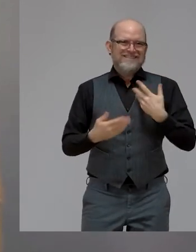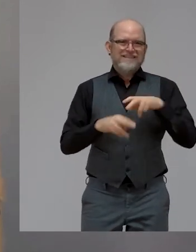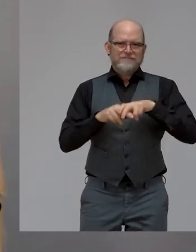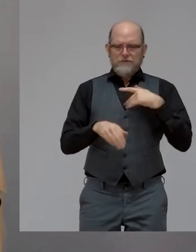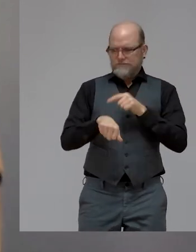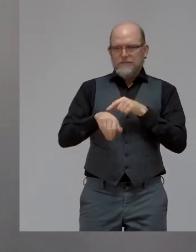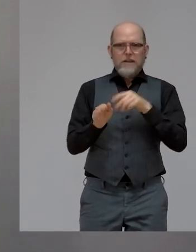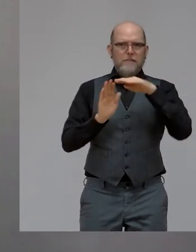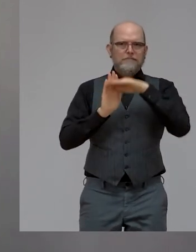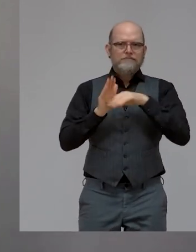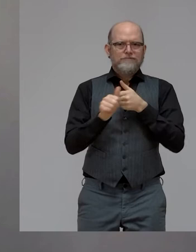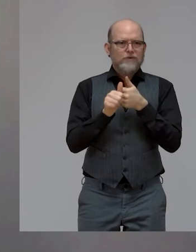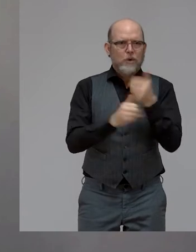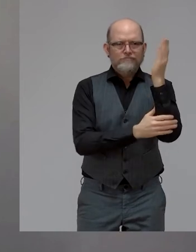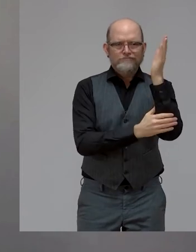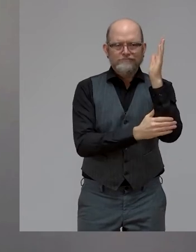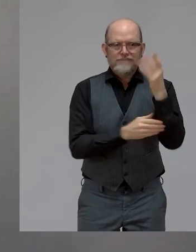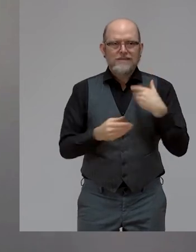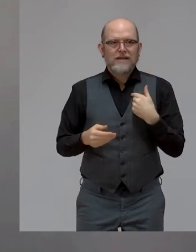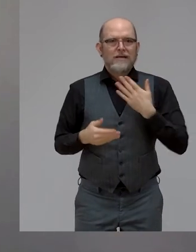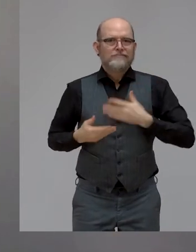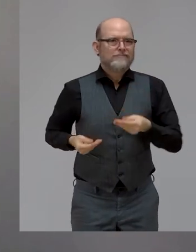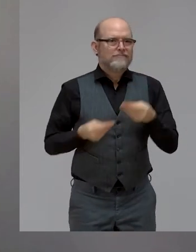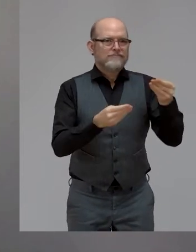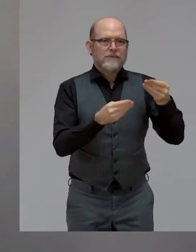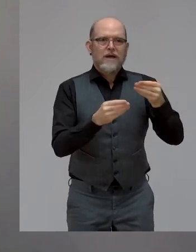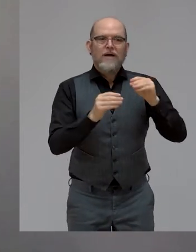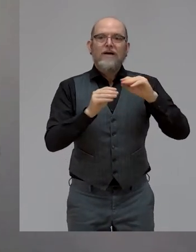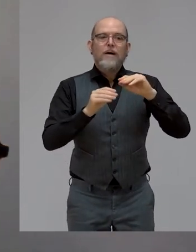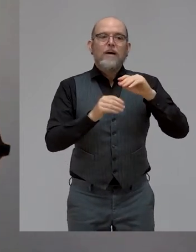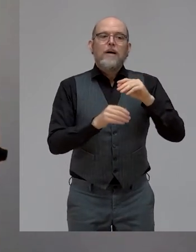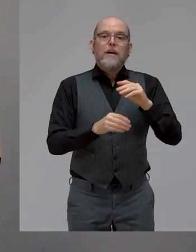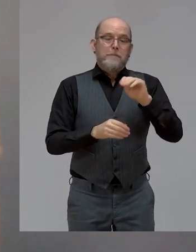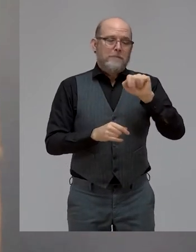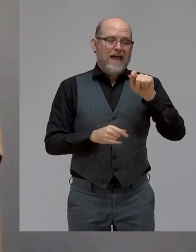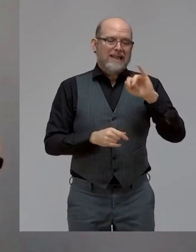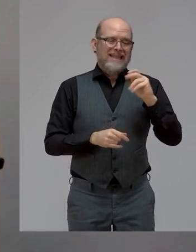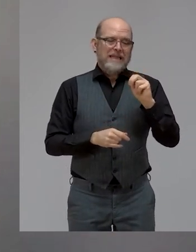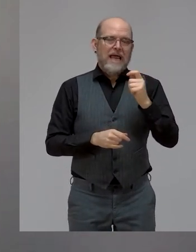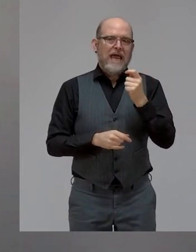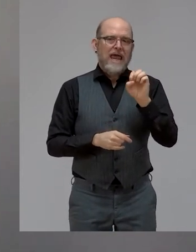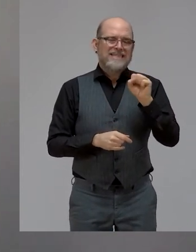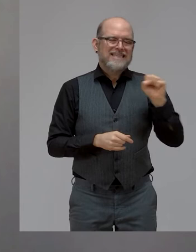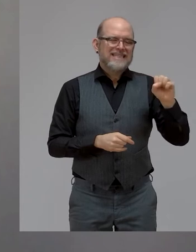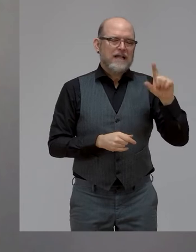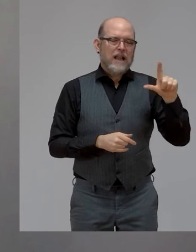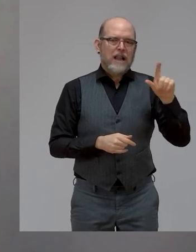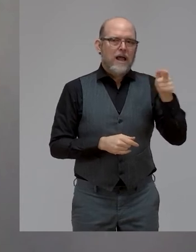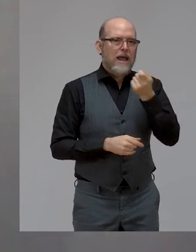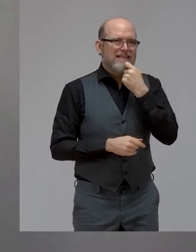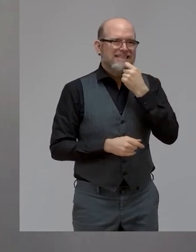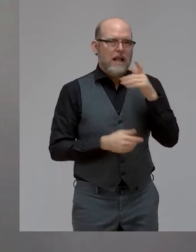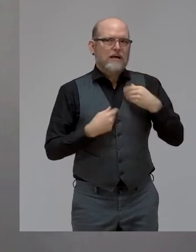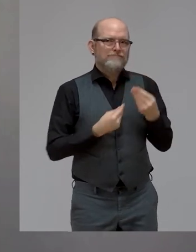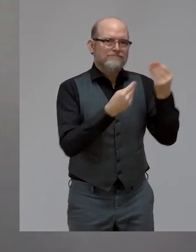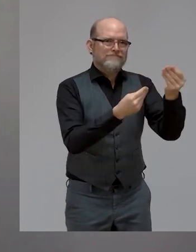family, the wonderful Martin Essl. And I think it's incredibly important for us to remember that Martin's